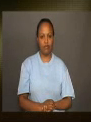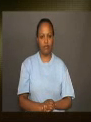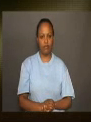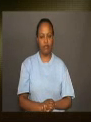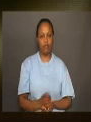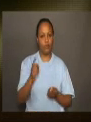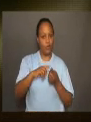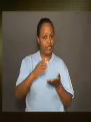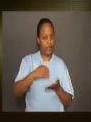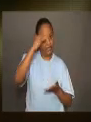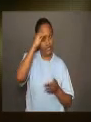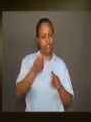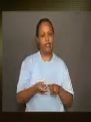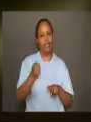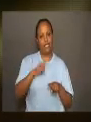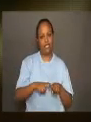Let's get back to our lesson.